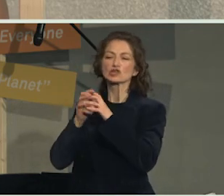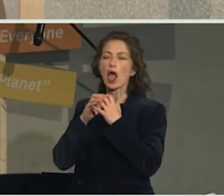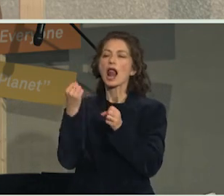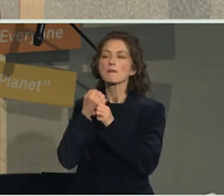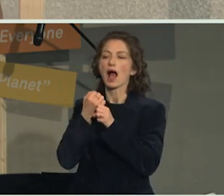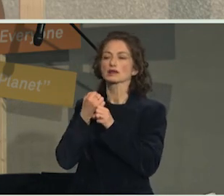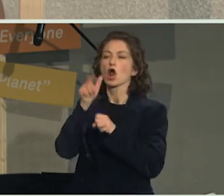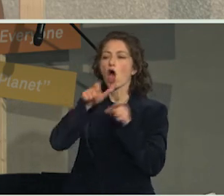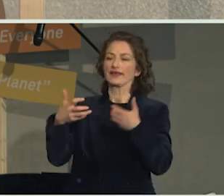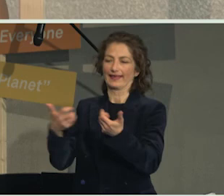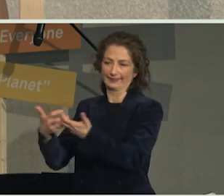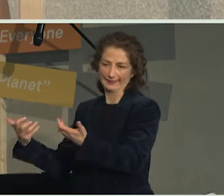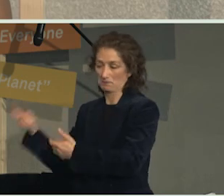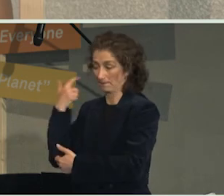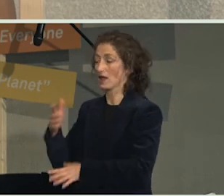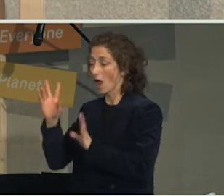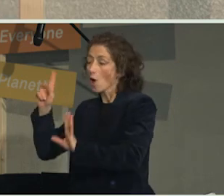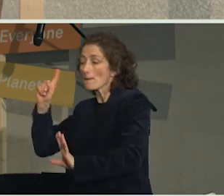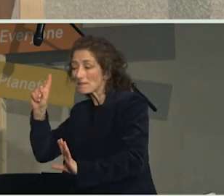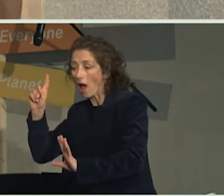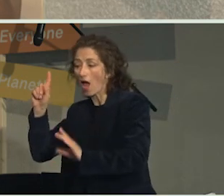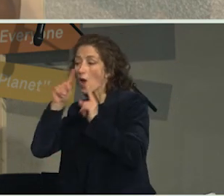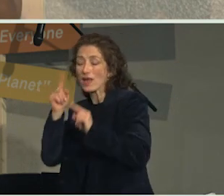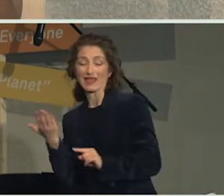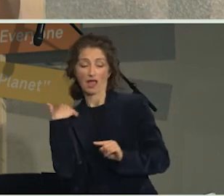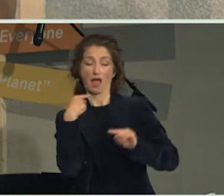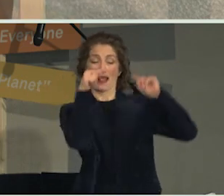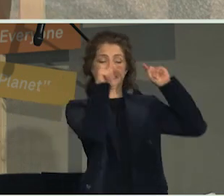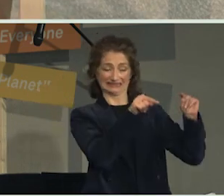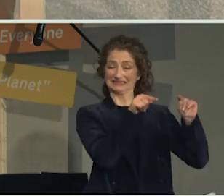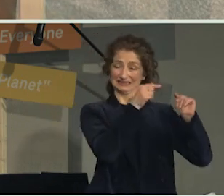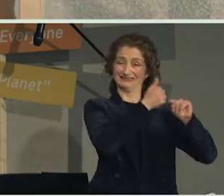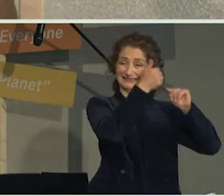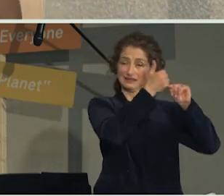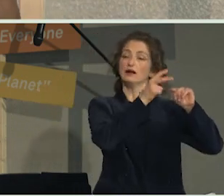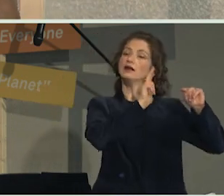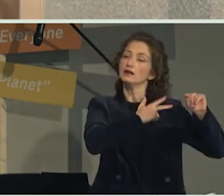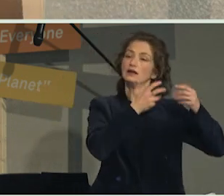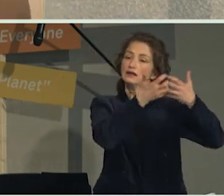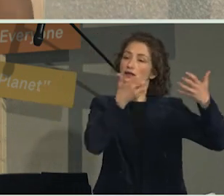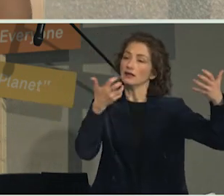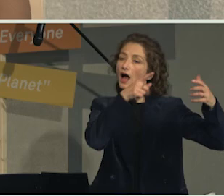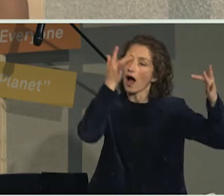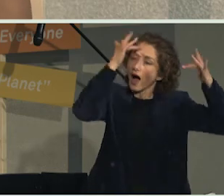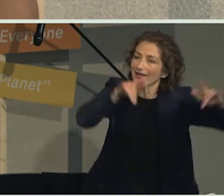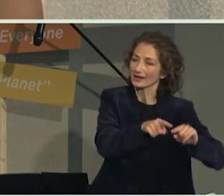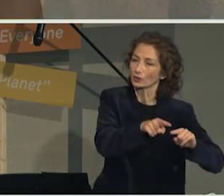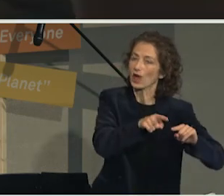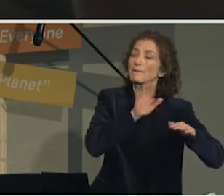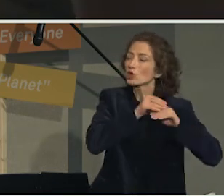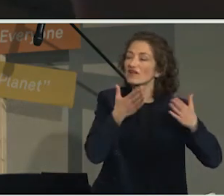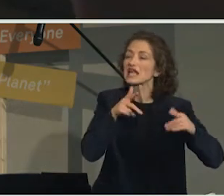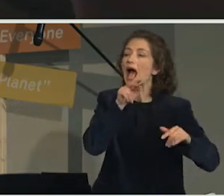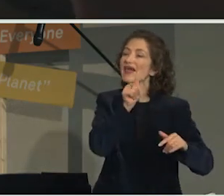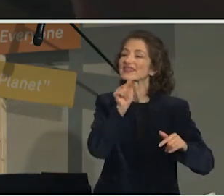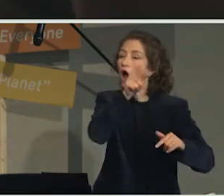people to think that something having to do with a Black woman could actually change the history, you know, but this is one of these moments. So I just